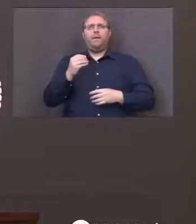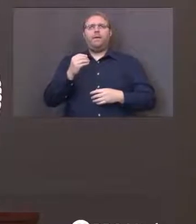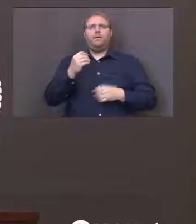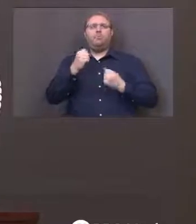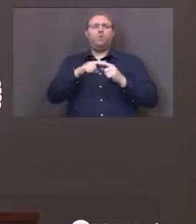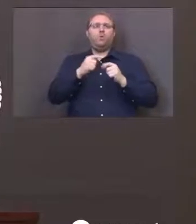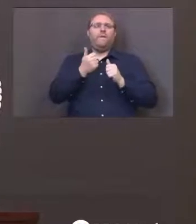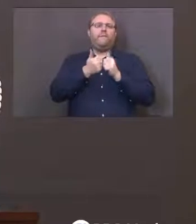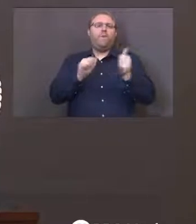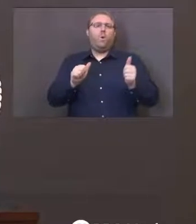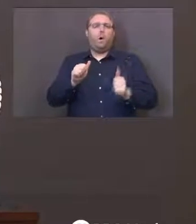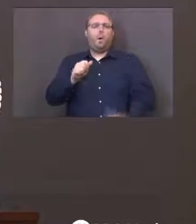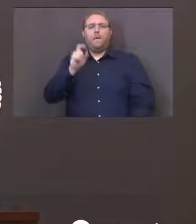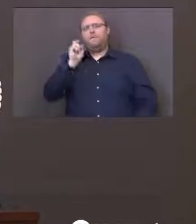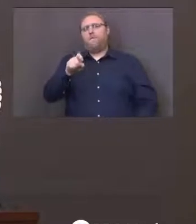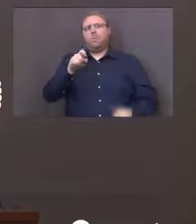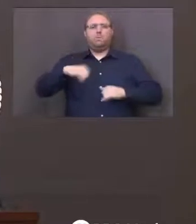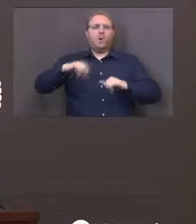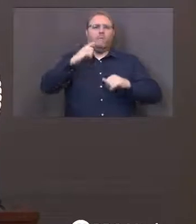avoiding a one-size-fits-all. So